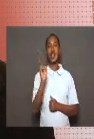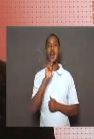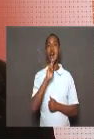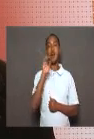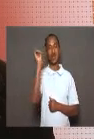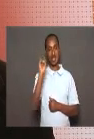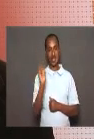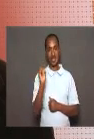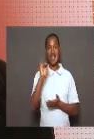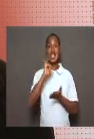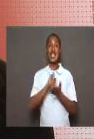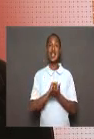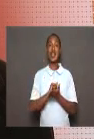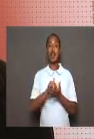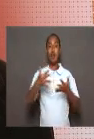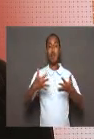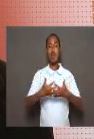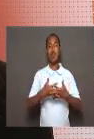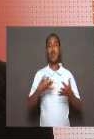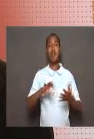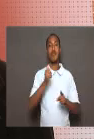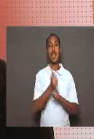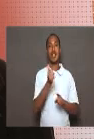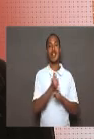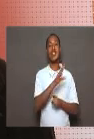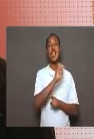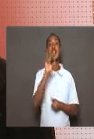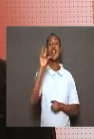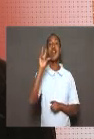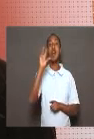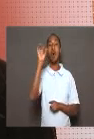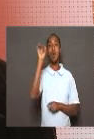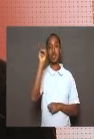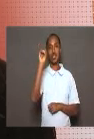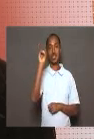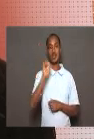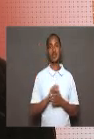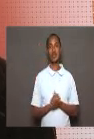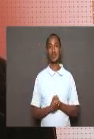oxides are oxides that are composed of metals and oxygen.